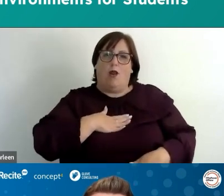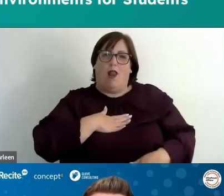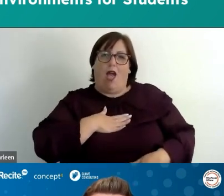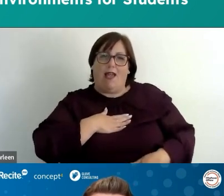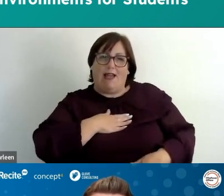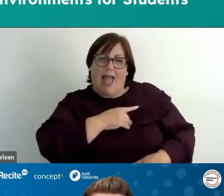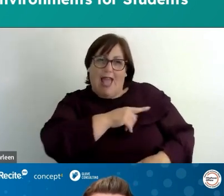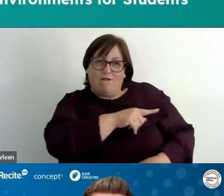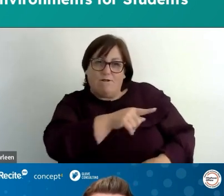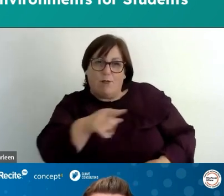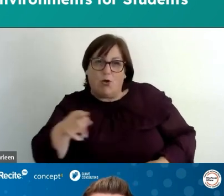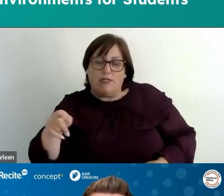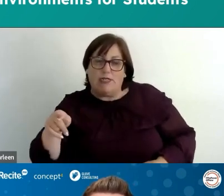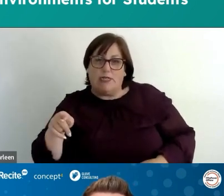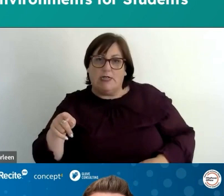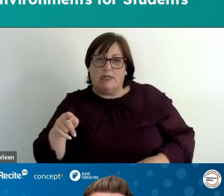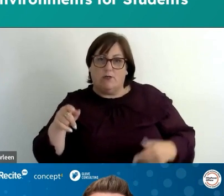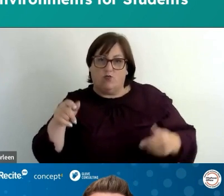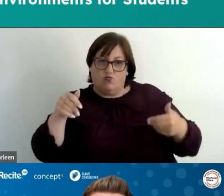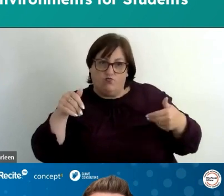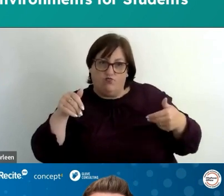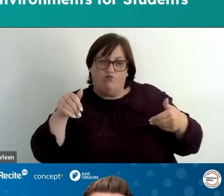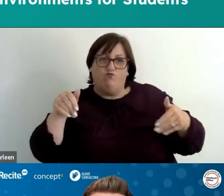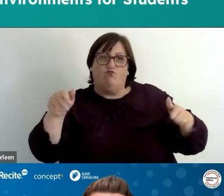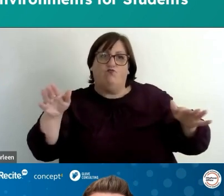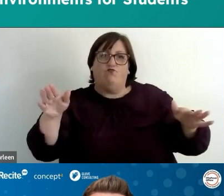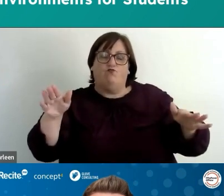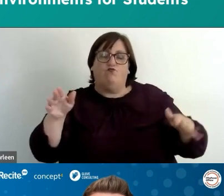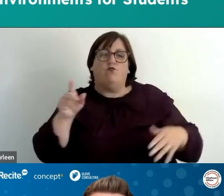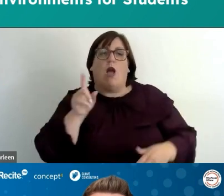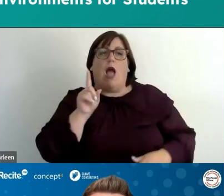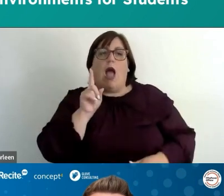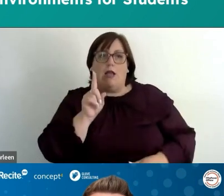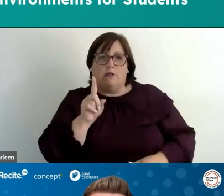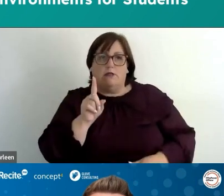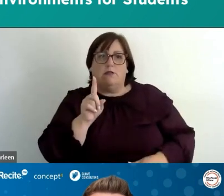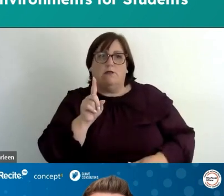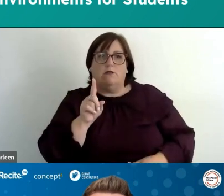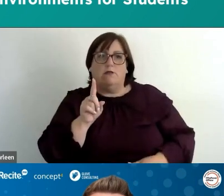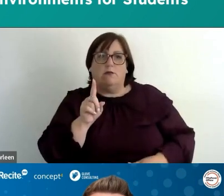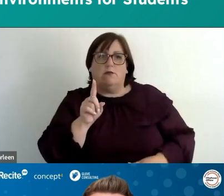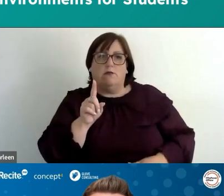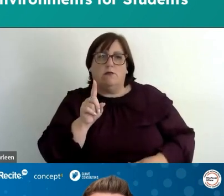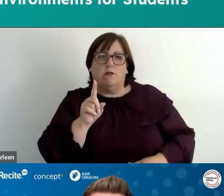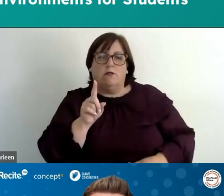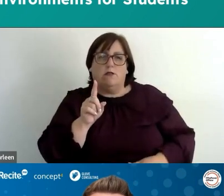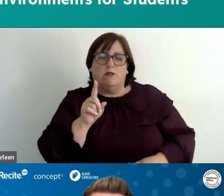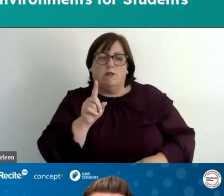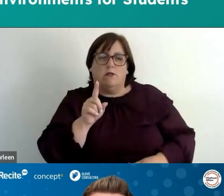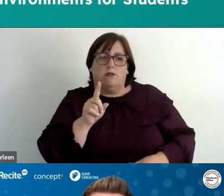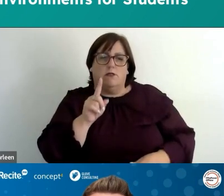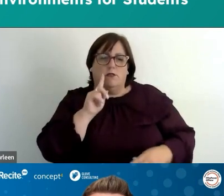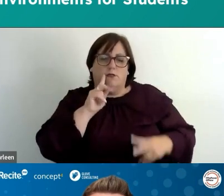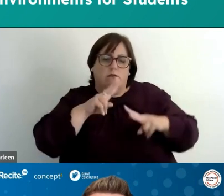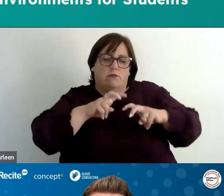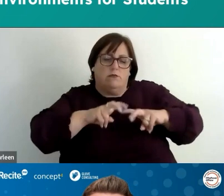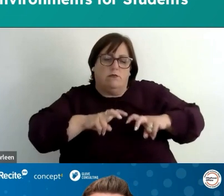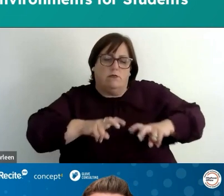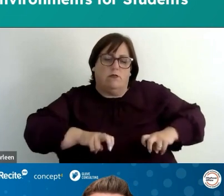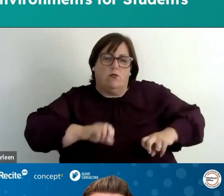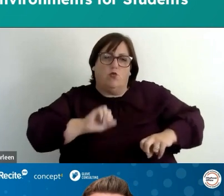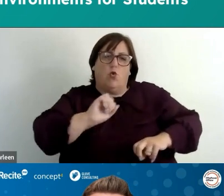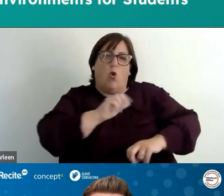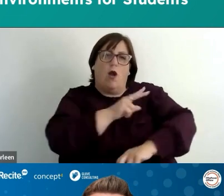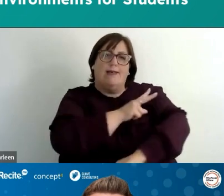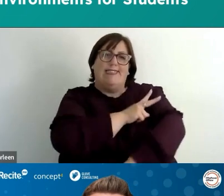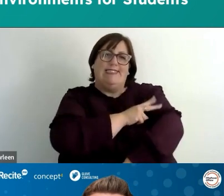to go away and walk through your organisation's staff recruitment process, wearing the hat of